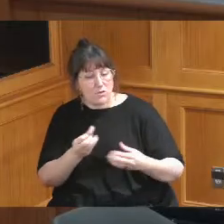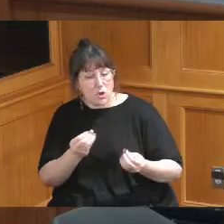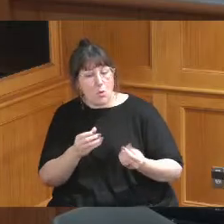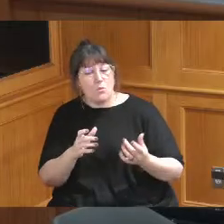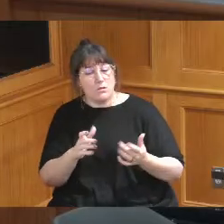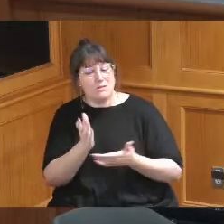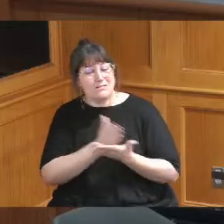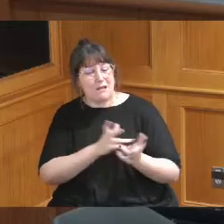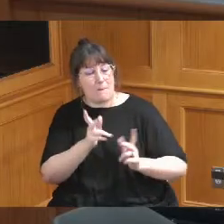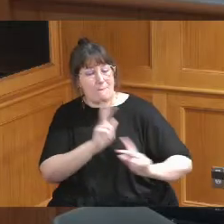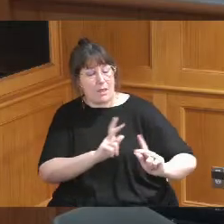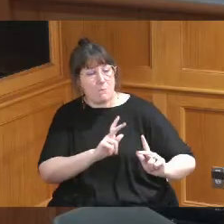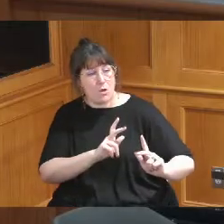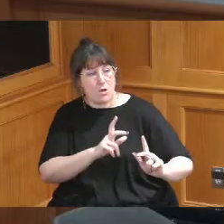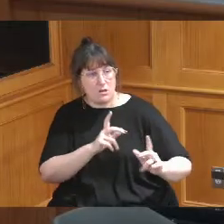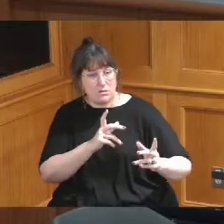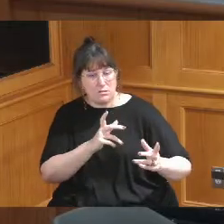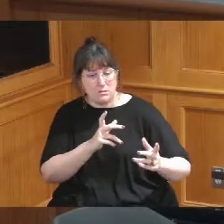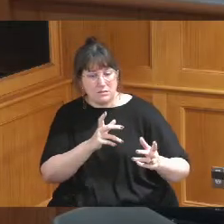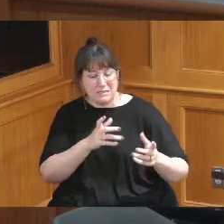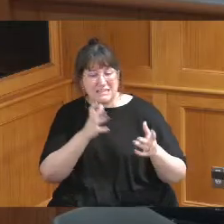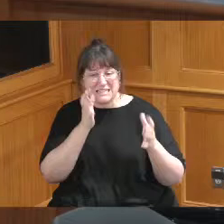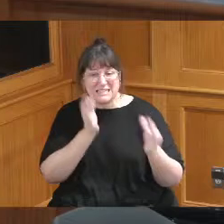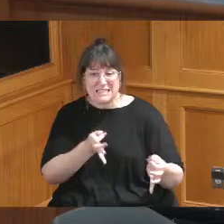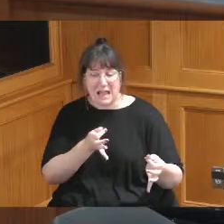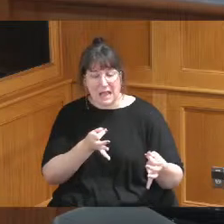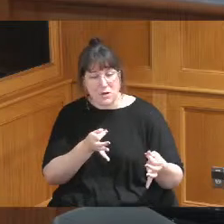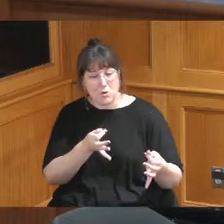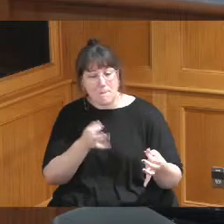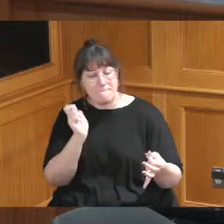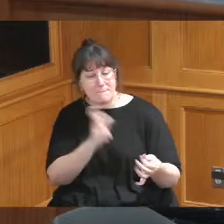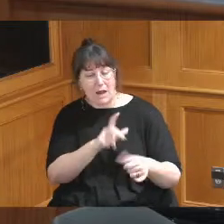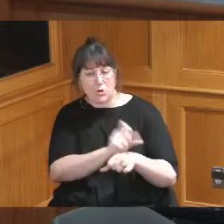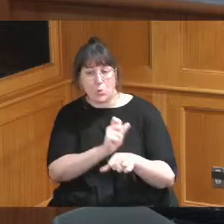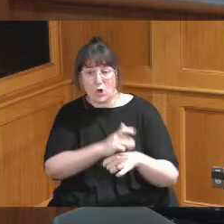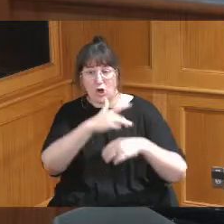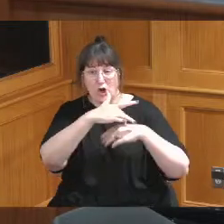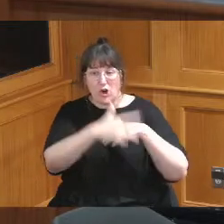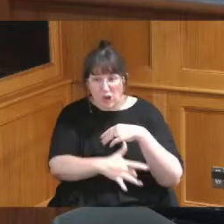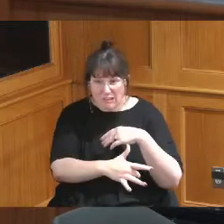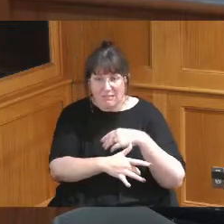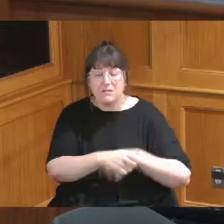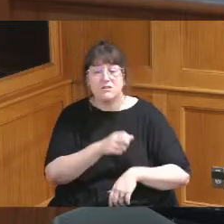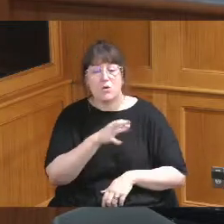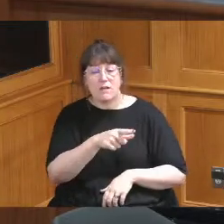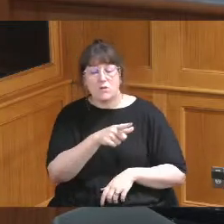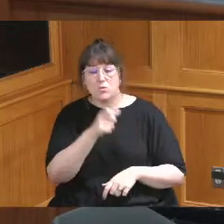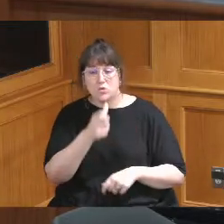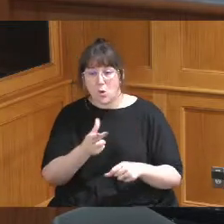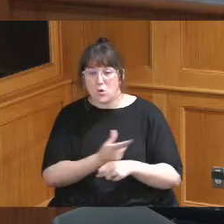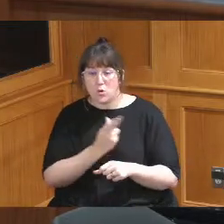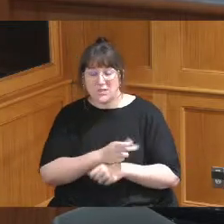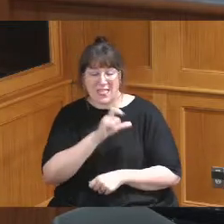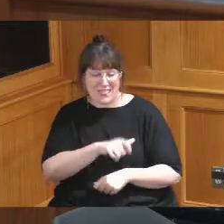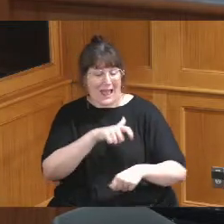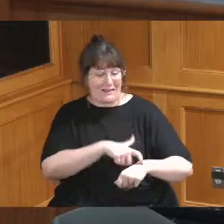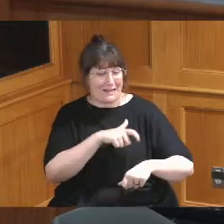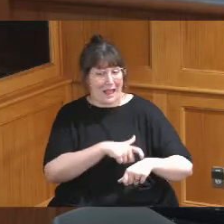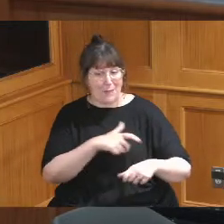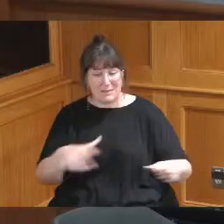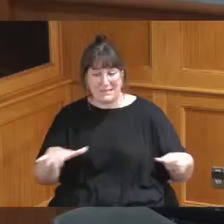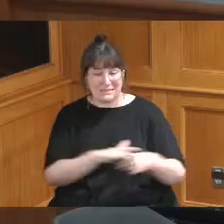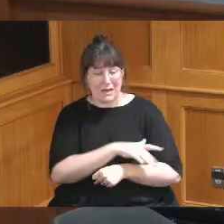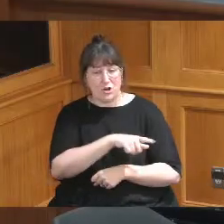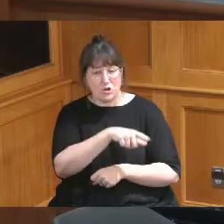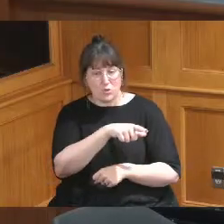who choose or may desire to come back to work earlier, but if you don't use it in that one incident in its entirety,